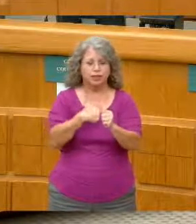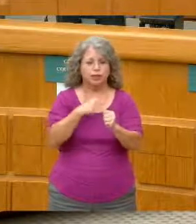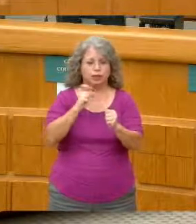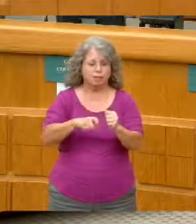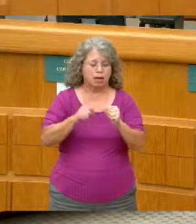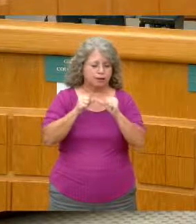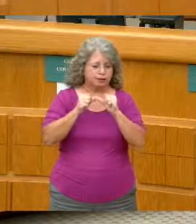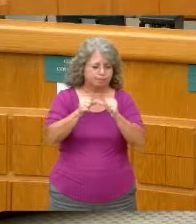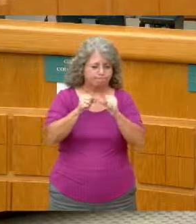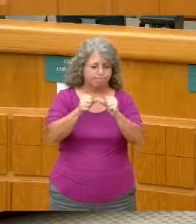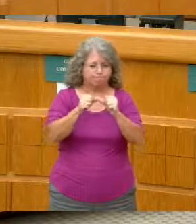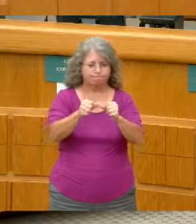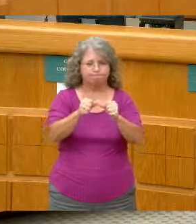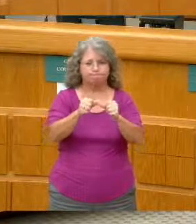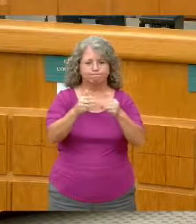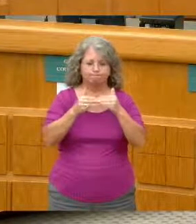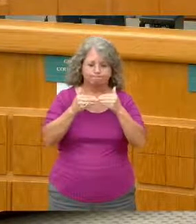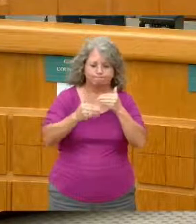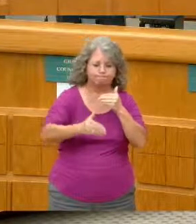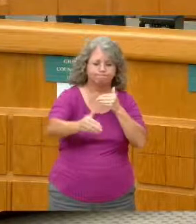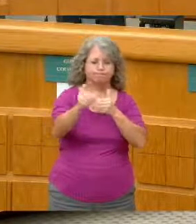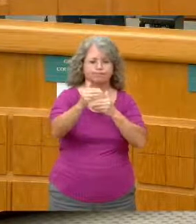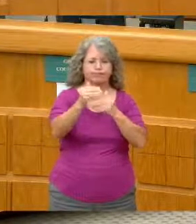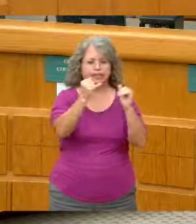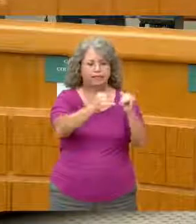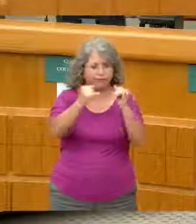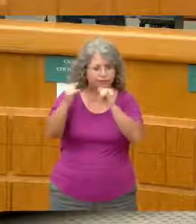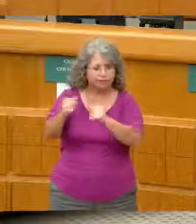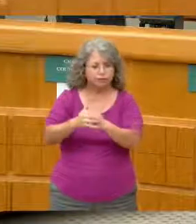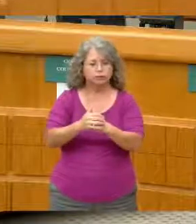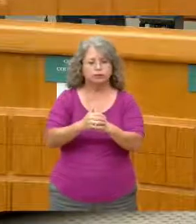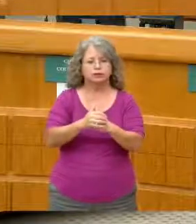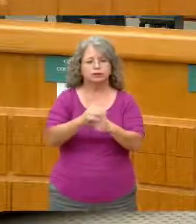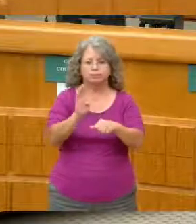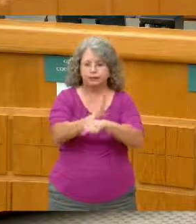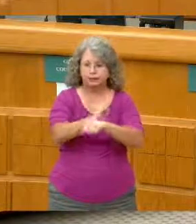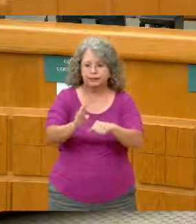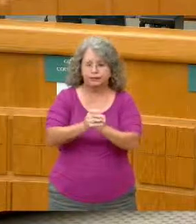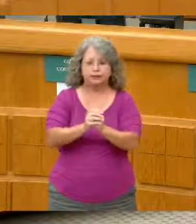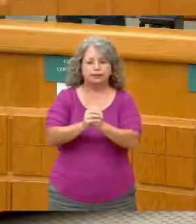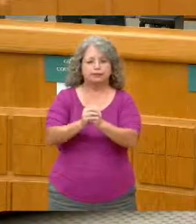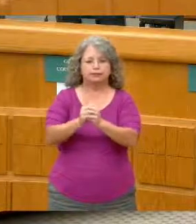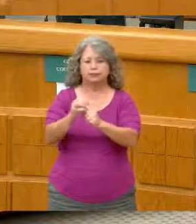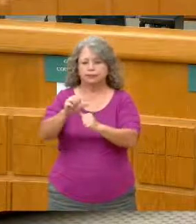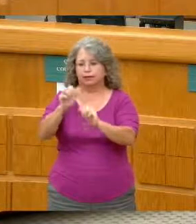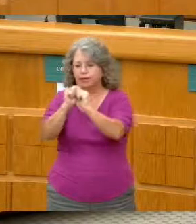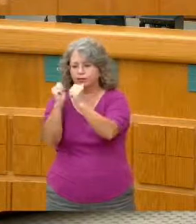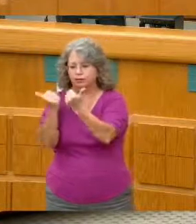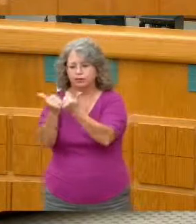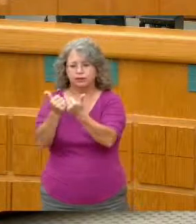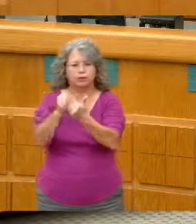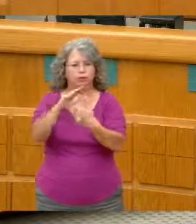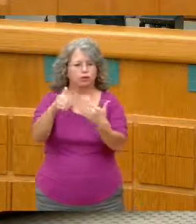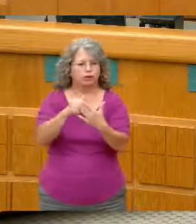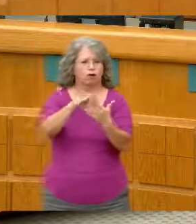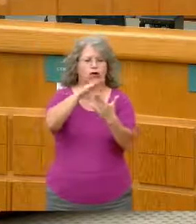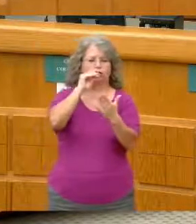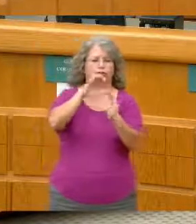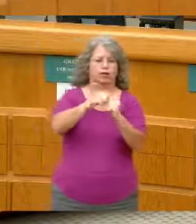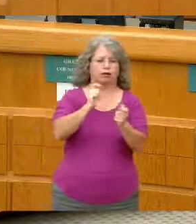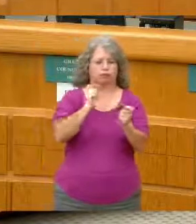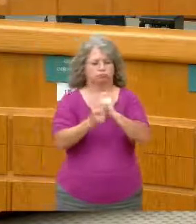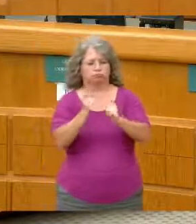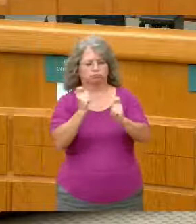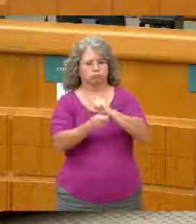forward. As individuals, businesses, organizations, we have all worked to adapt, to operate